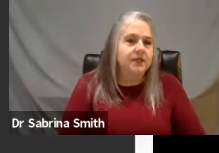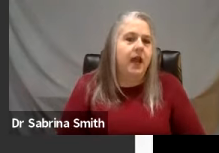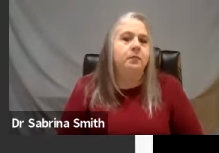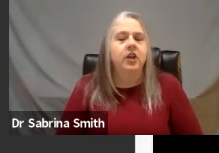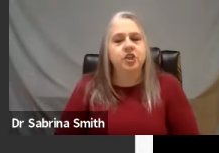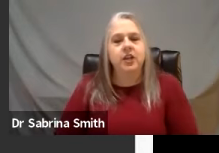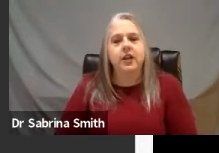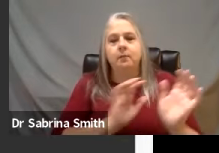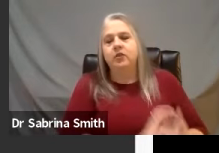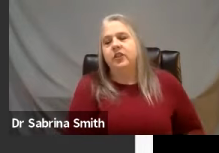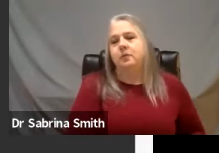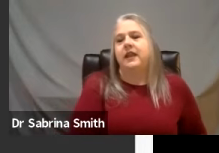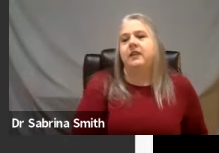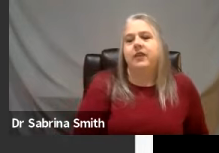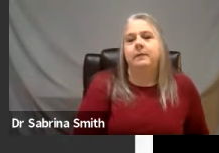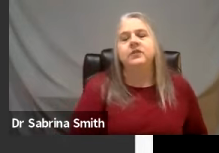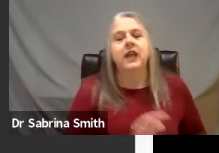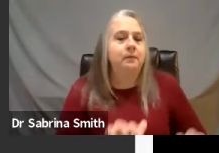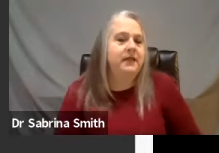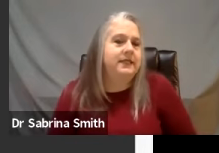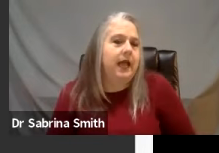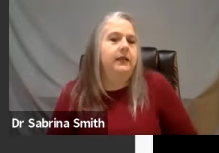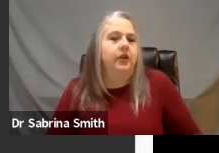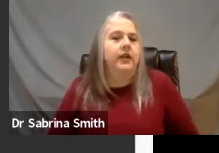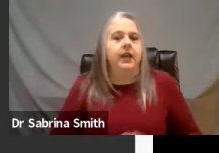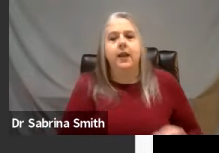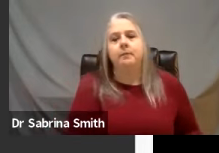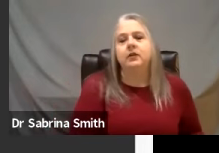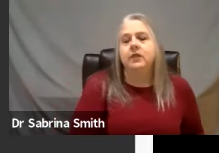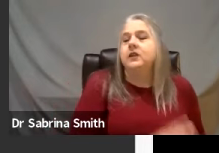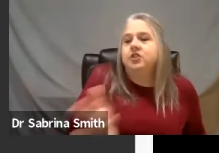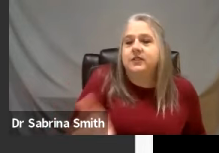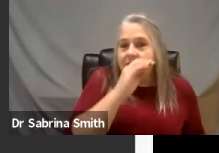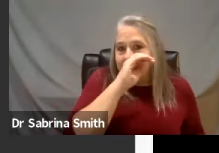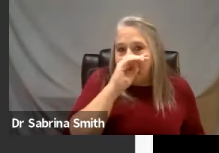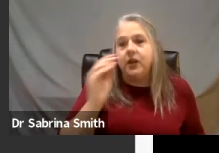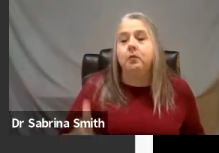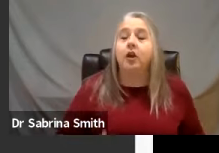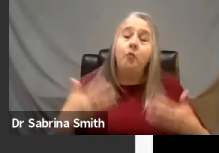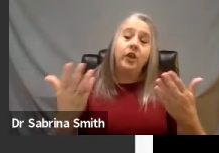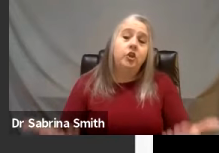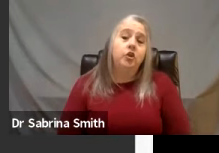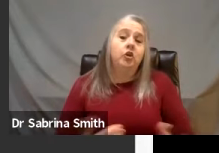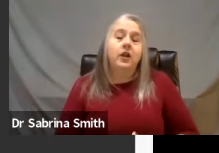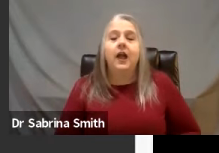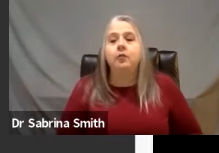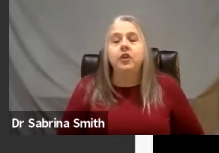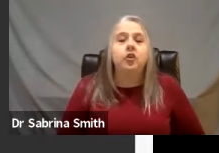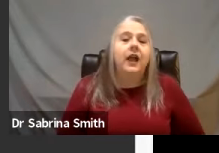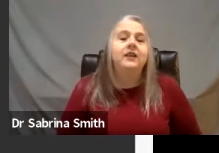in sign production and a number that you might give them. Type in sign clarity and a number. Just give me a number of what